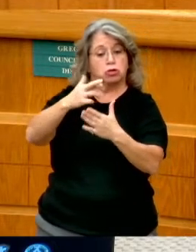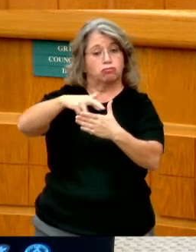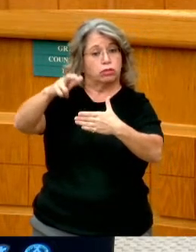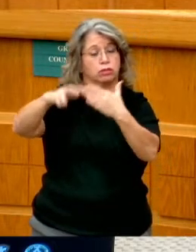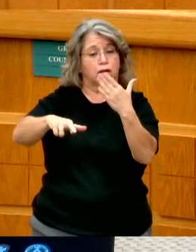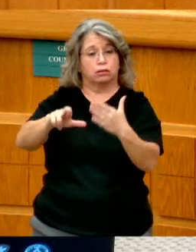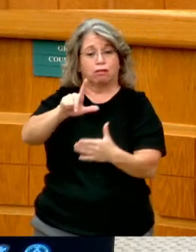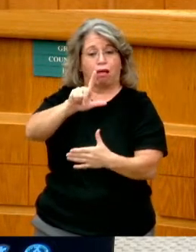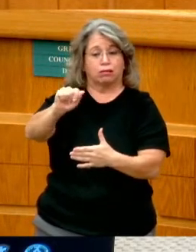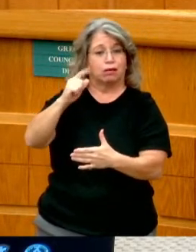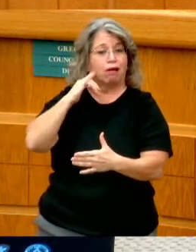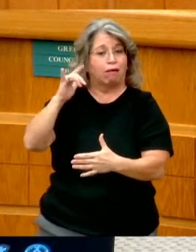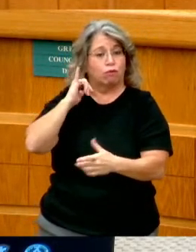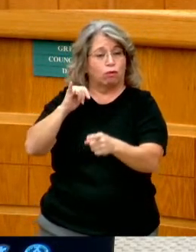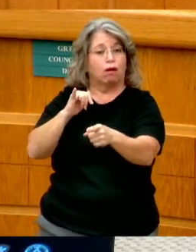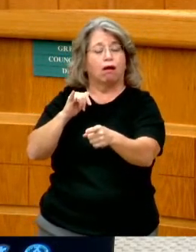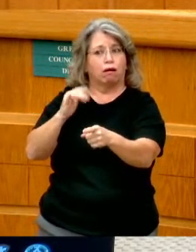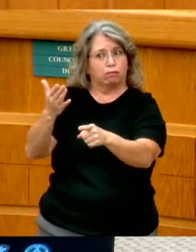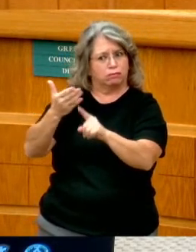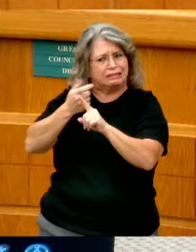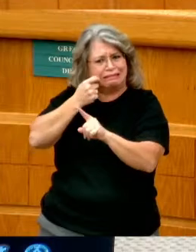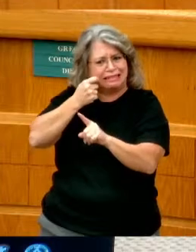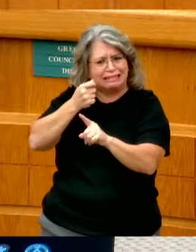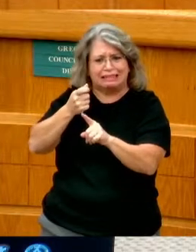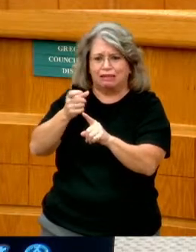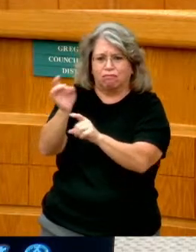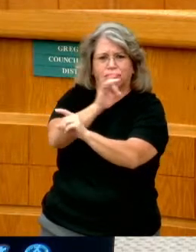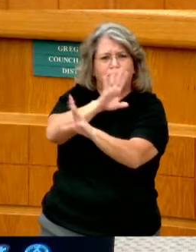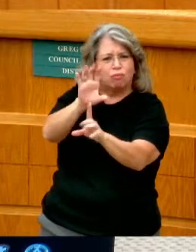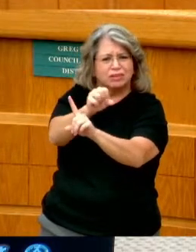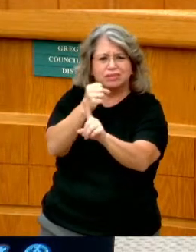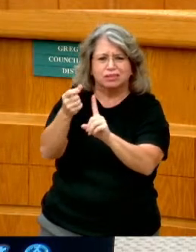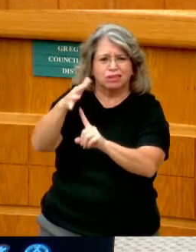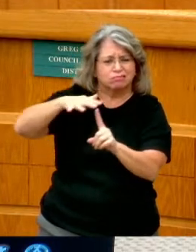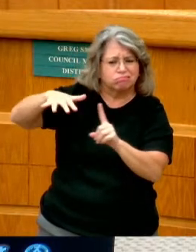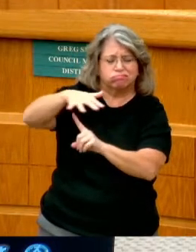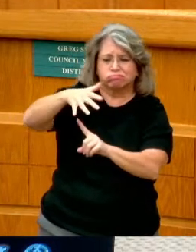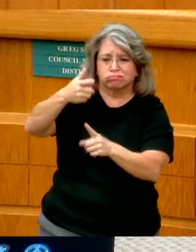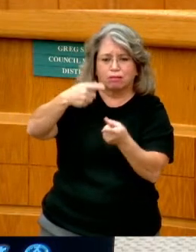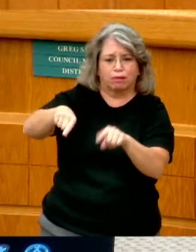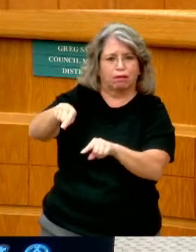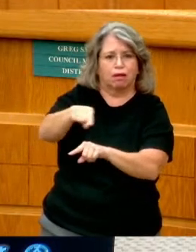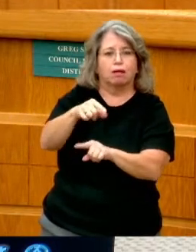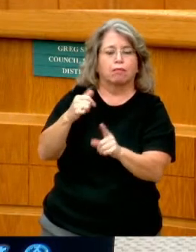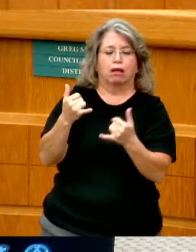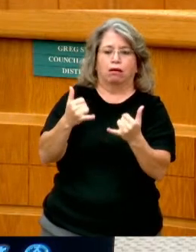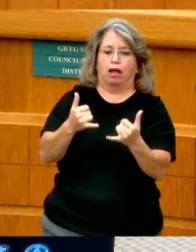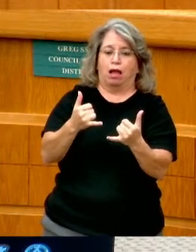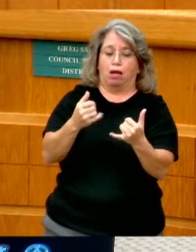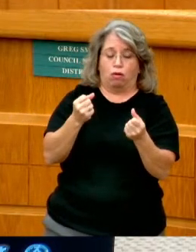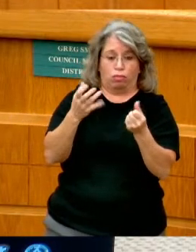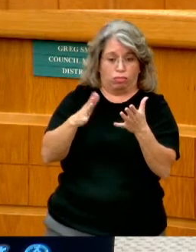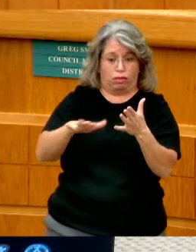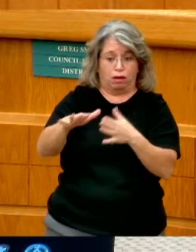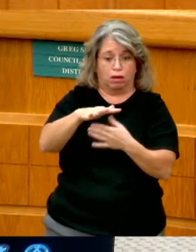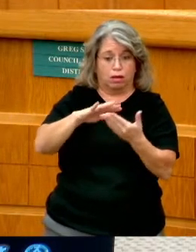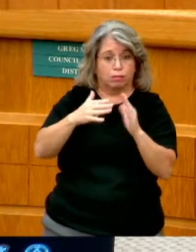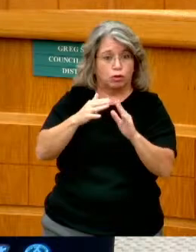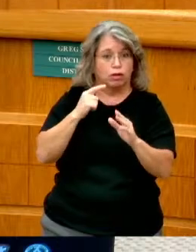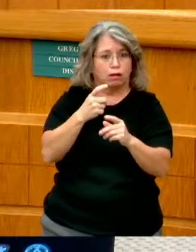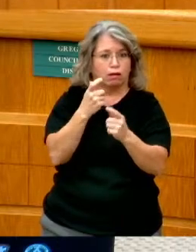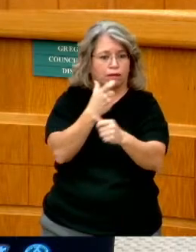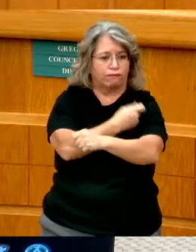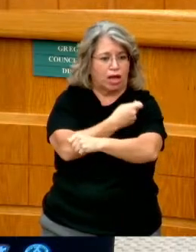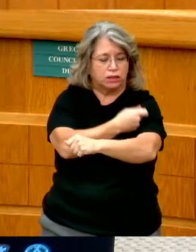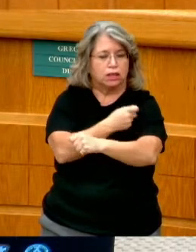reports are showing that they have had some very promising results after getting vaccines into the community and to continue